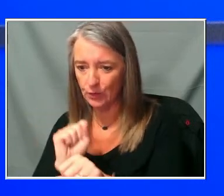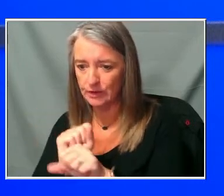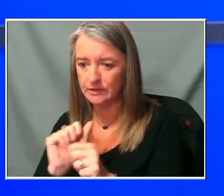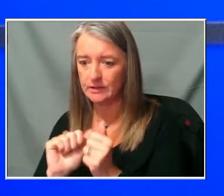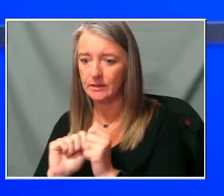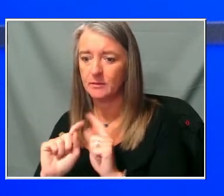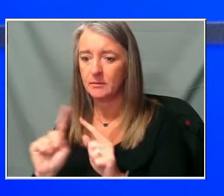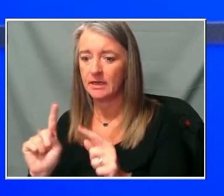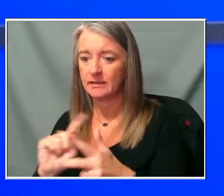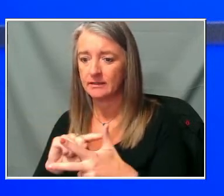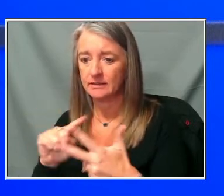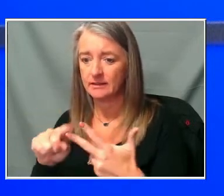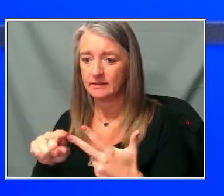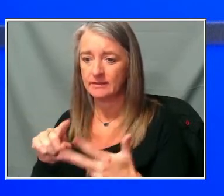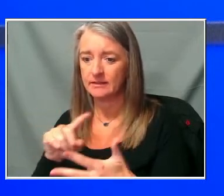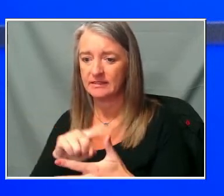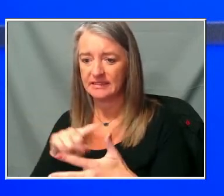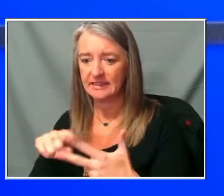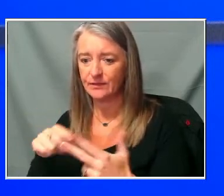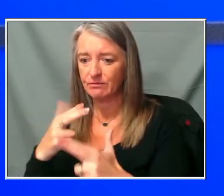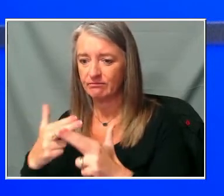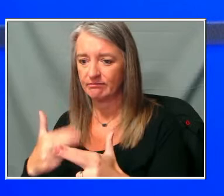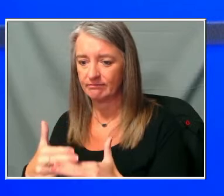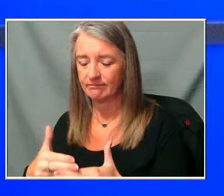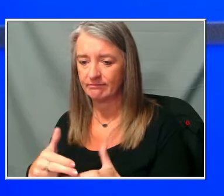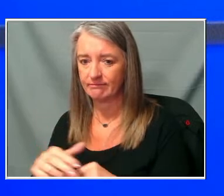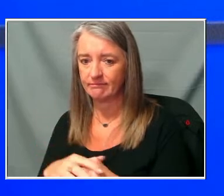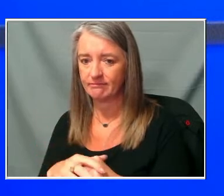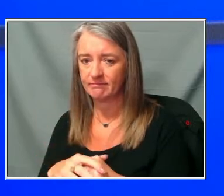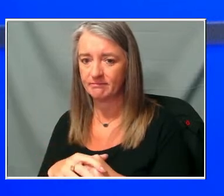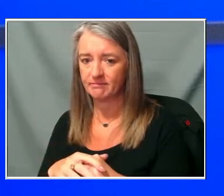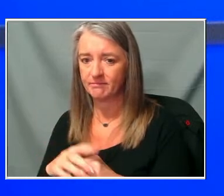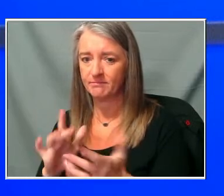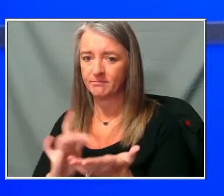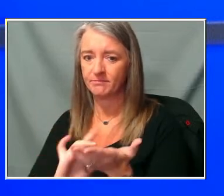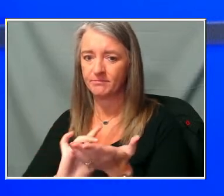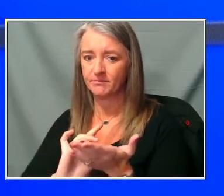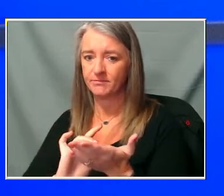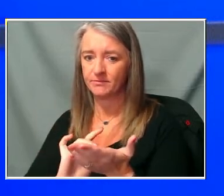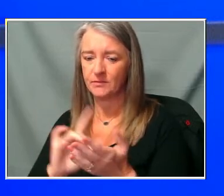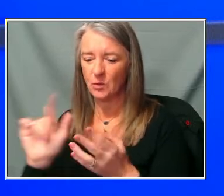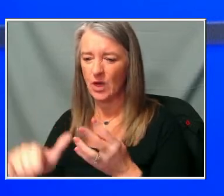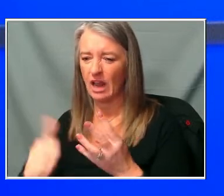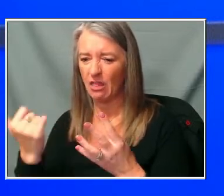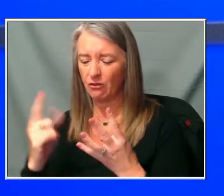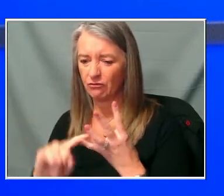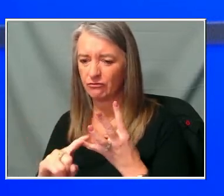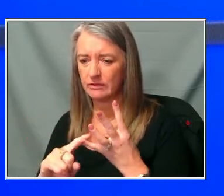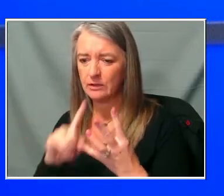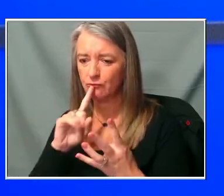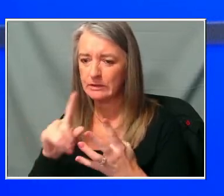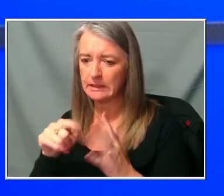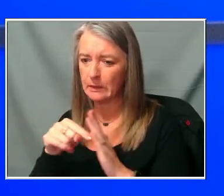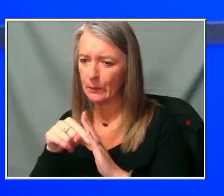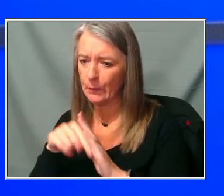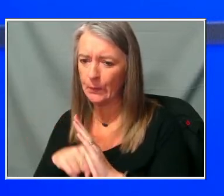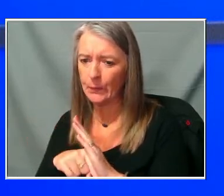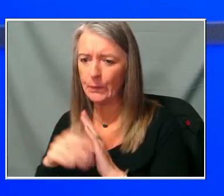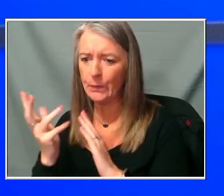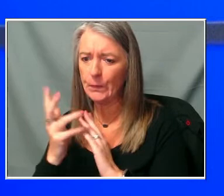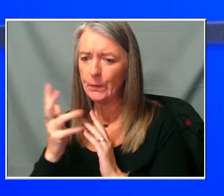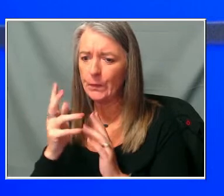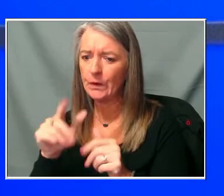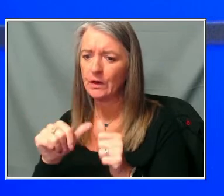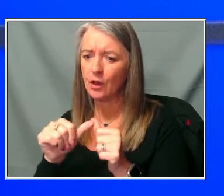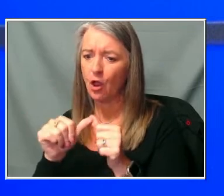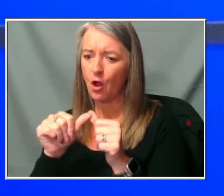ifosfamide, doxorubicin, vincristine, and one other. It was intense how it was done. They were done over long durations